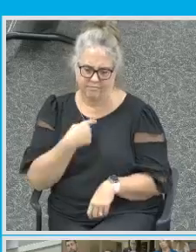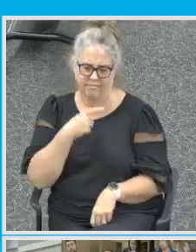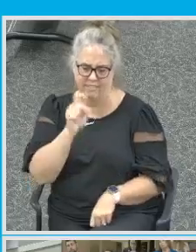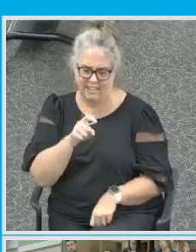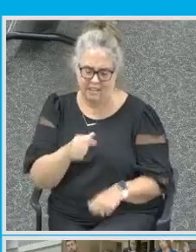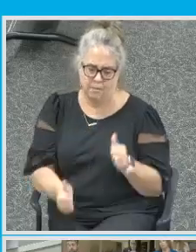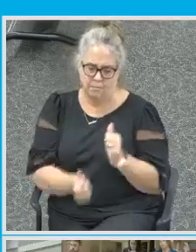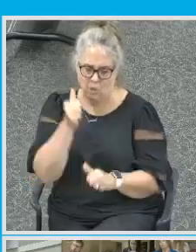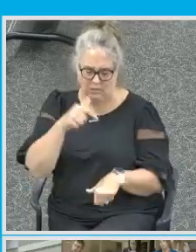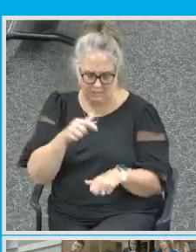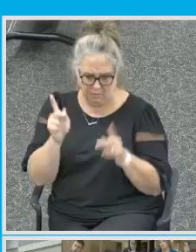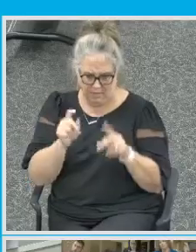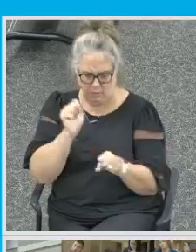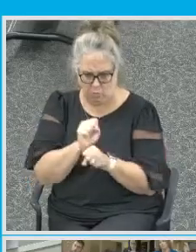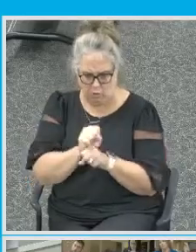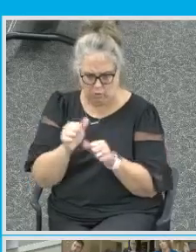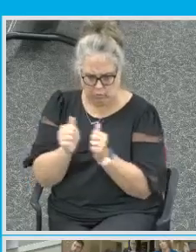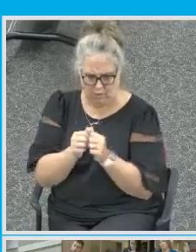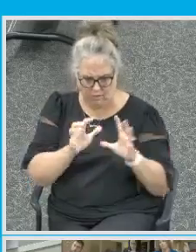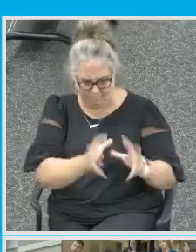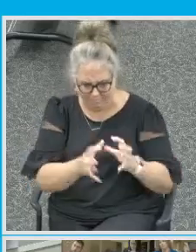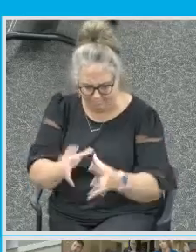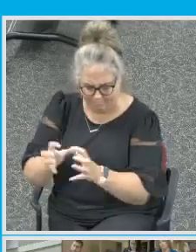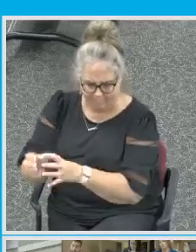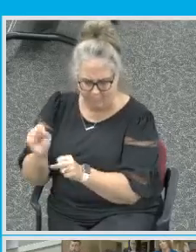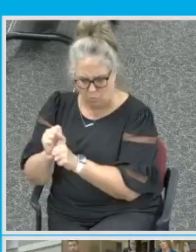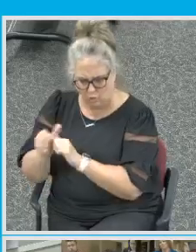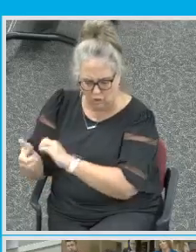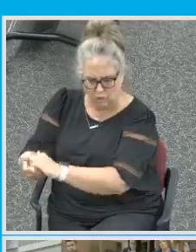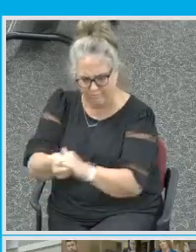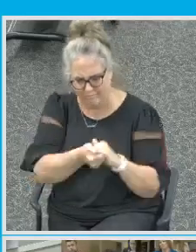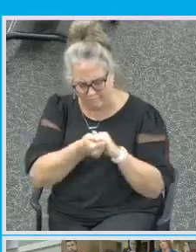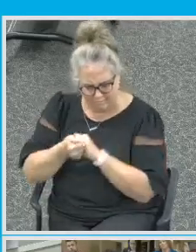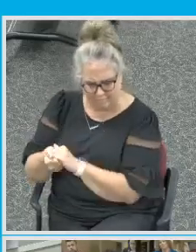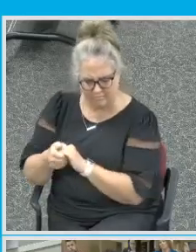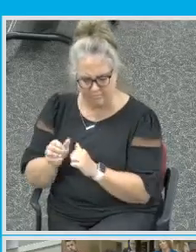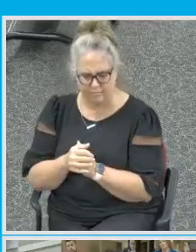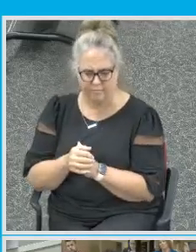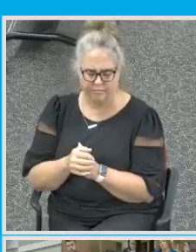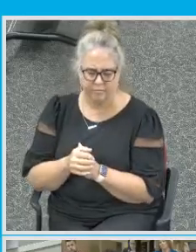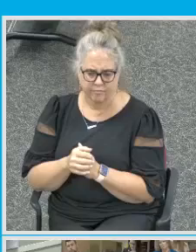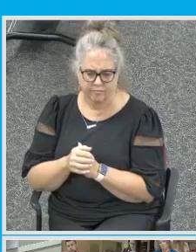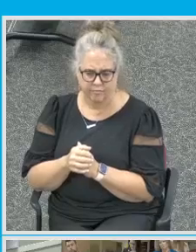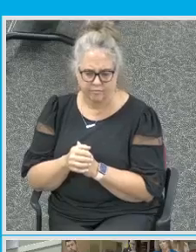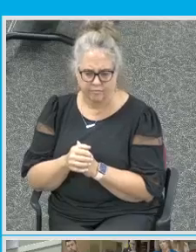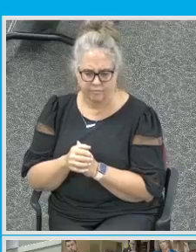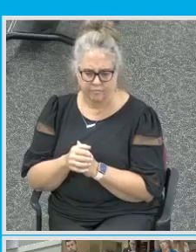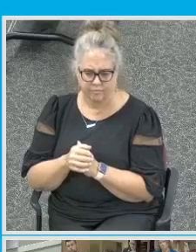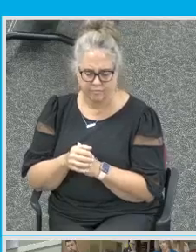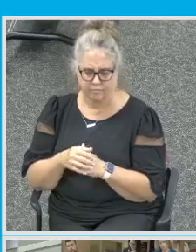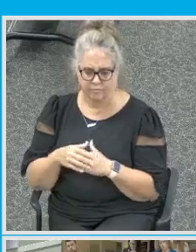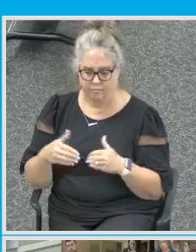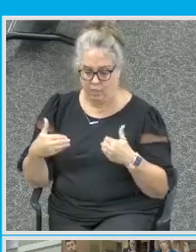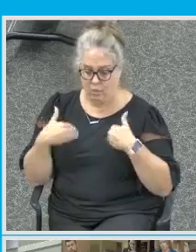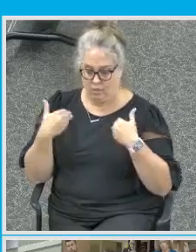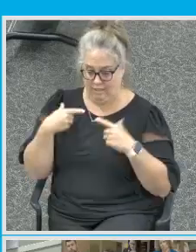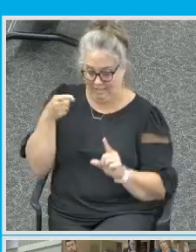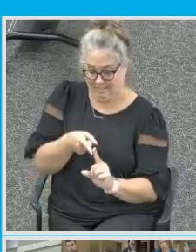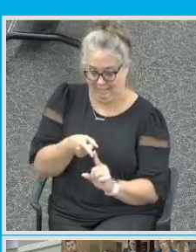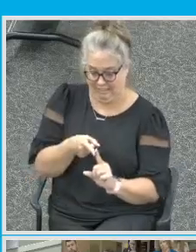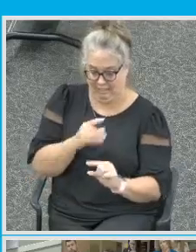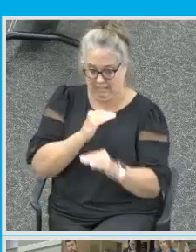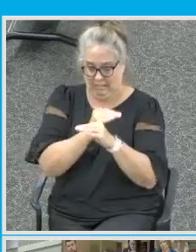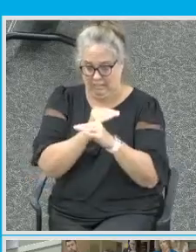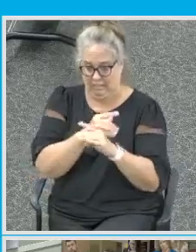an individual who I call the first recorded suicide intervention. It's a young person who is a jailer, and in that day, he had